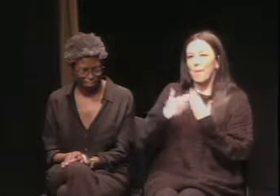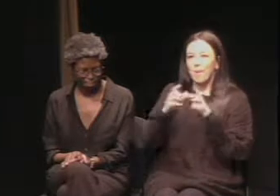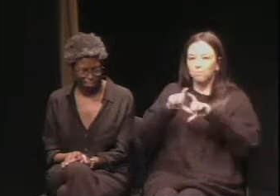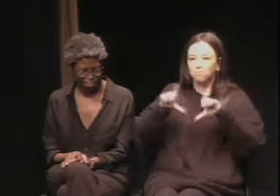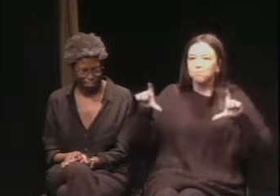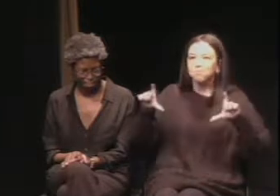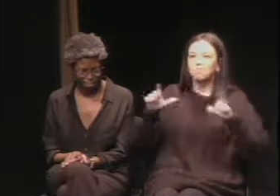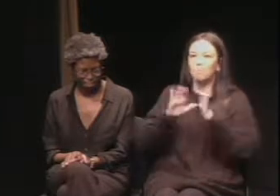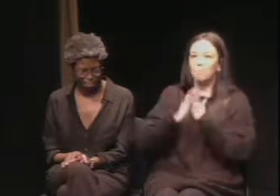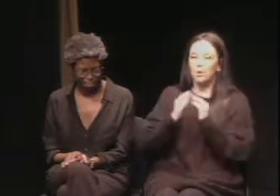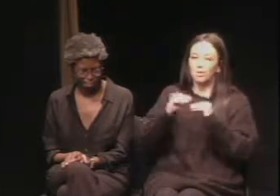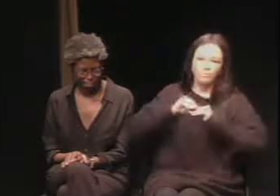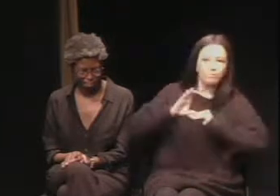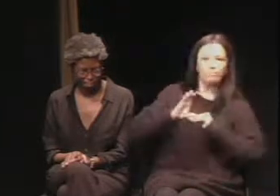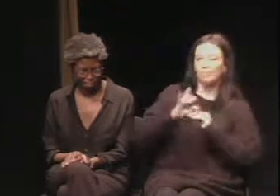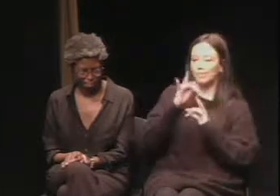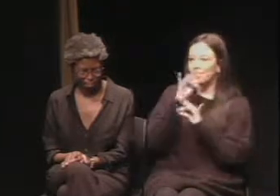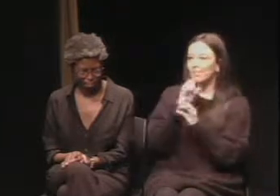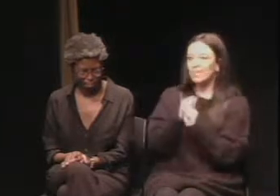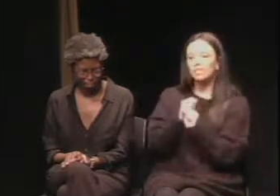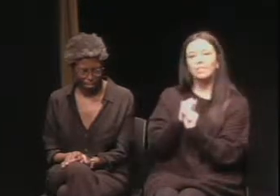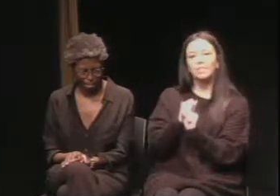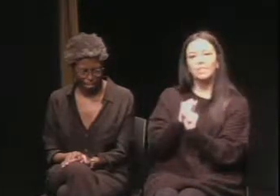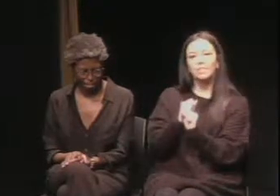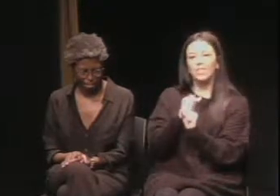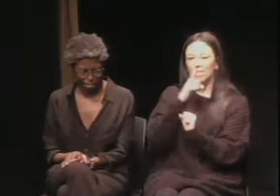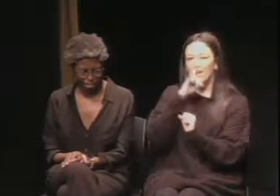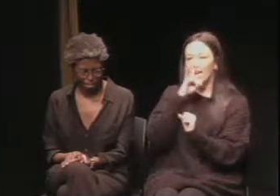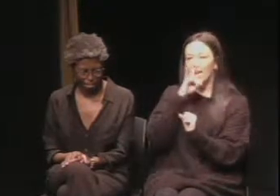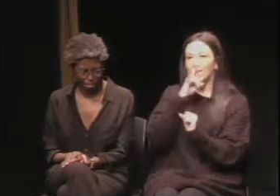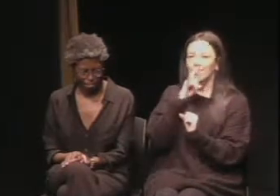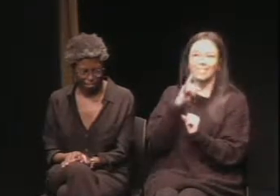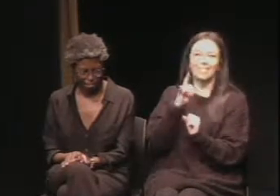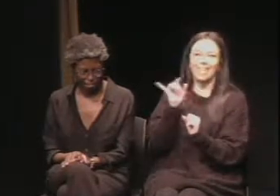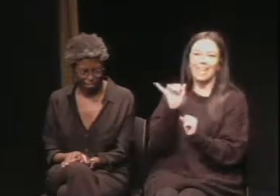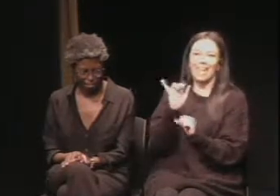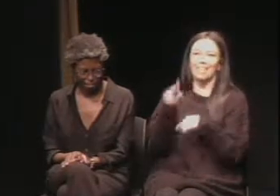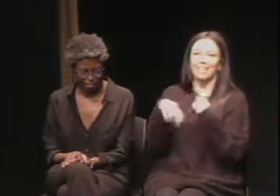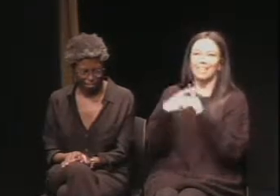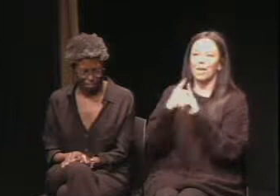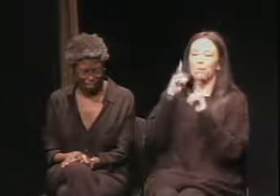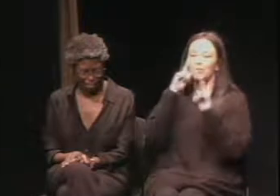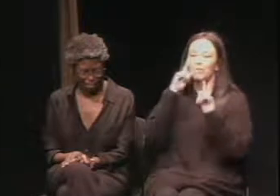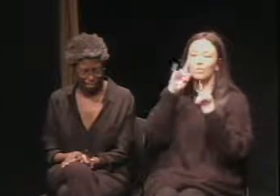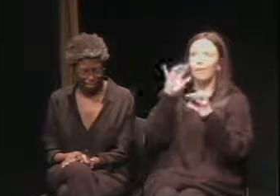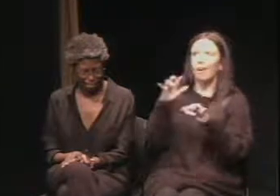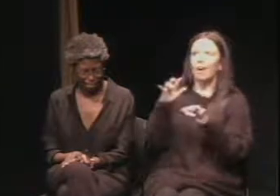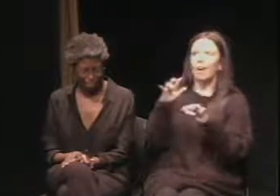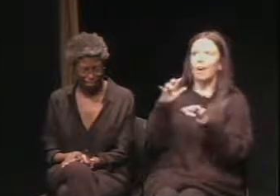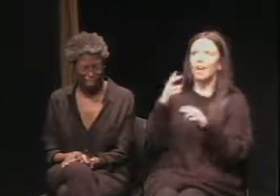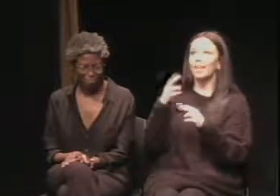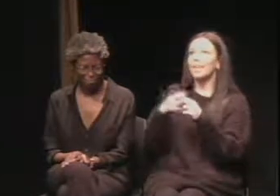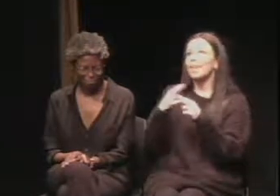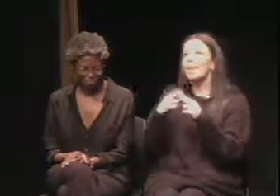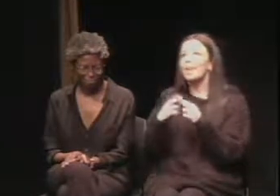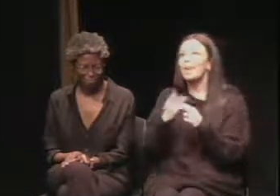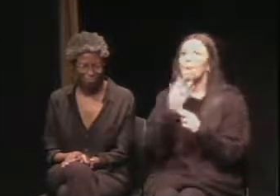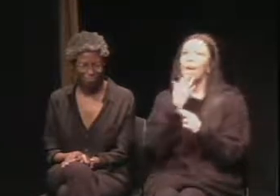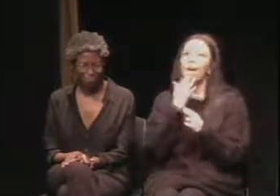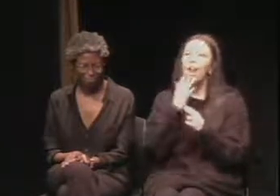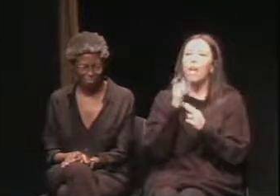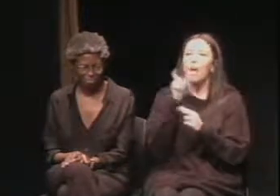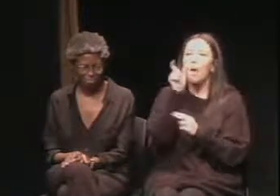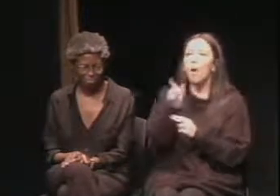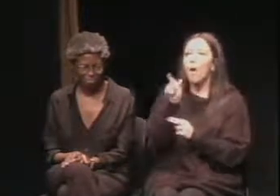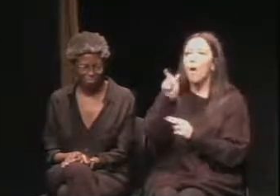books to date, and I was fascinated just in a childlike way by the names, and the covers were colorful, mm-hmm. and it was like, mm-hmm. who wouldn't